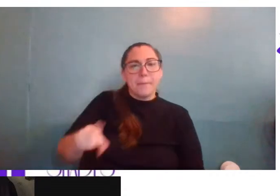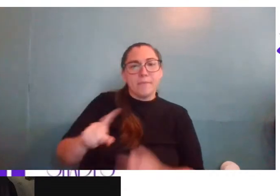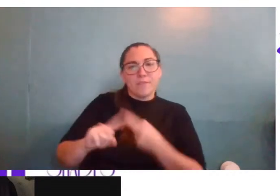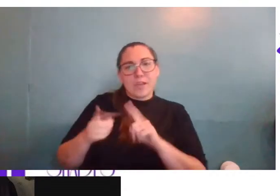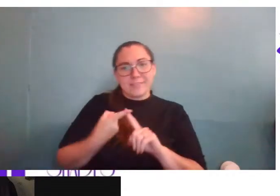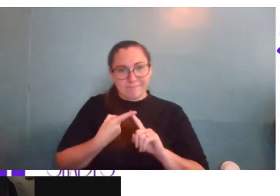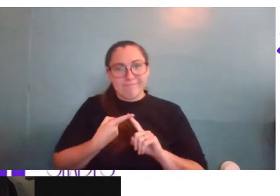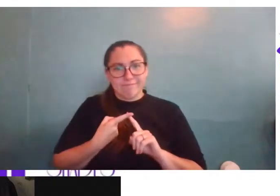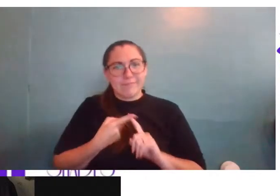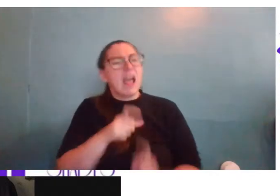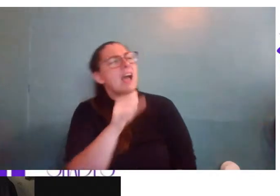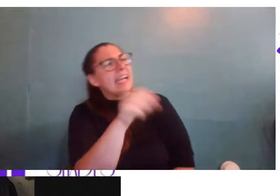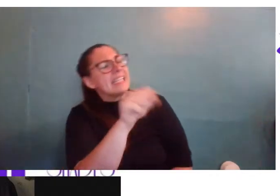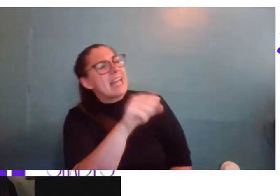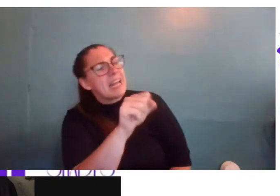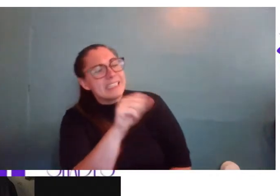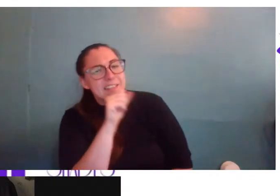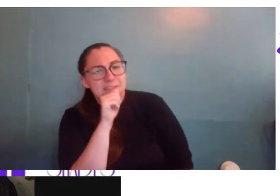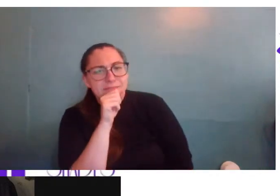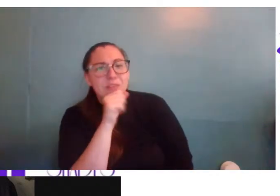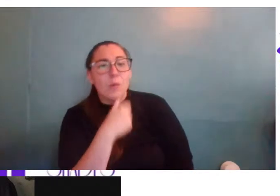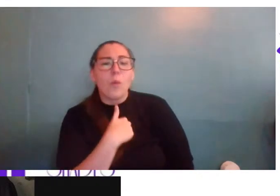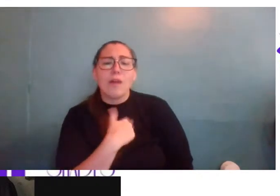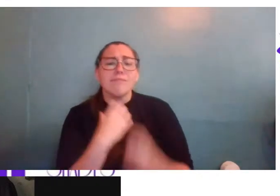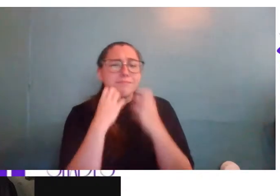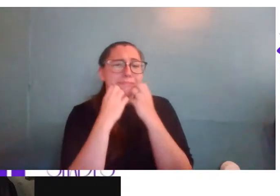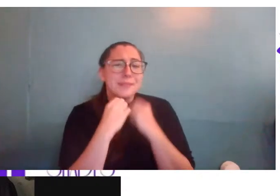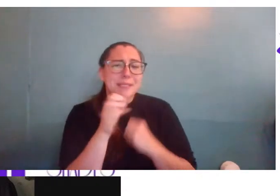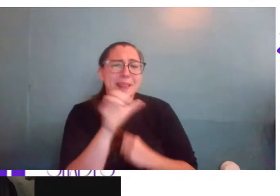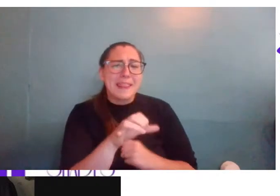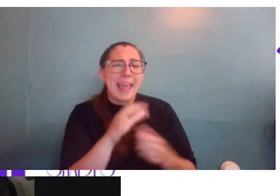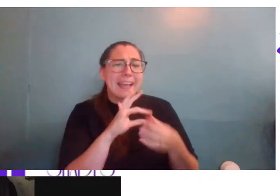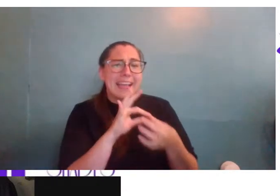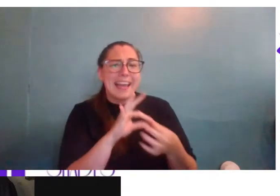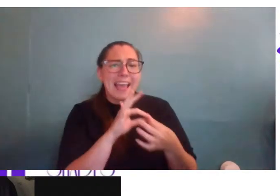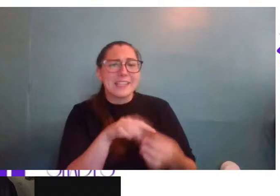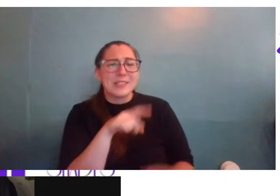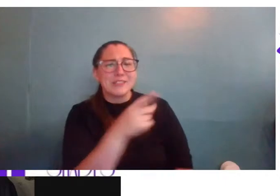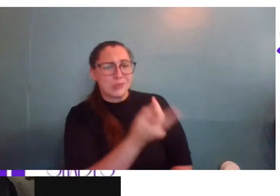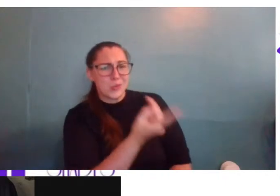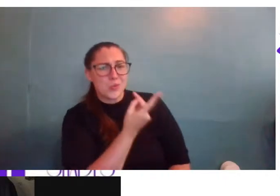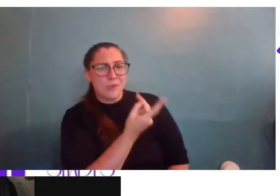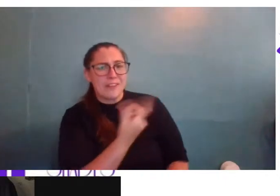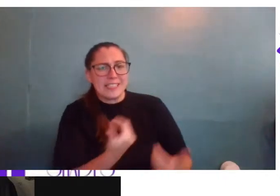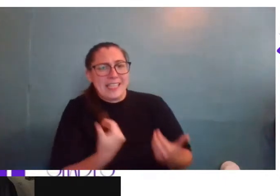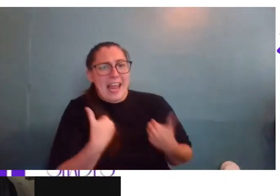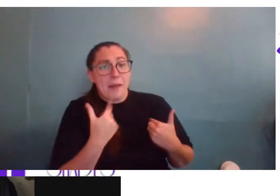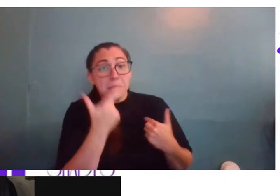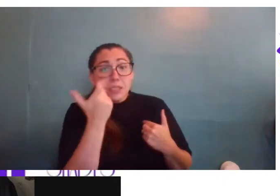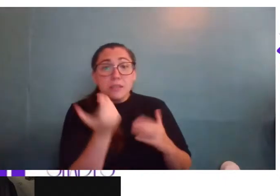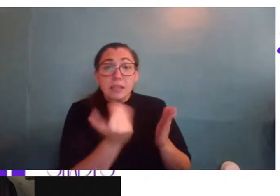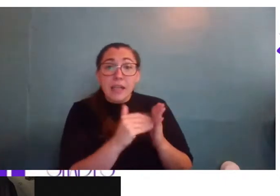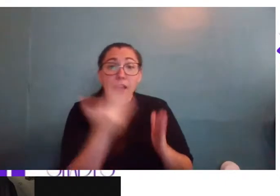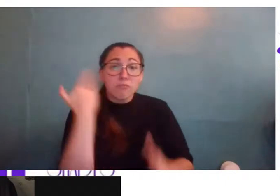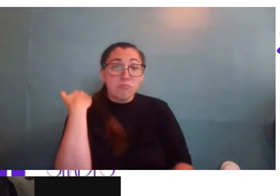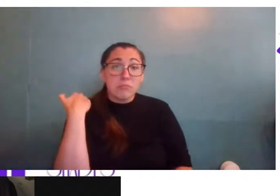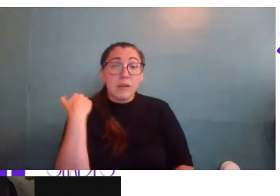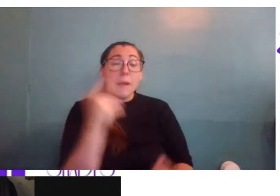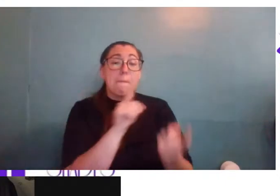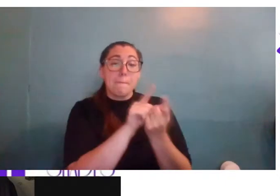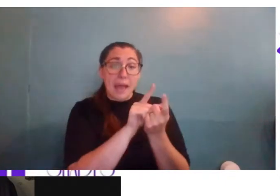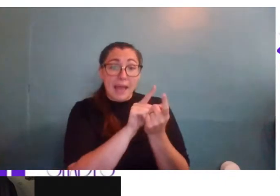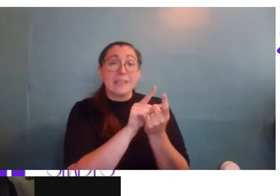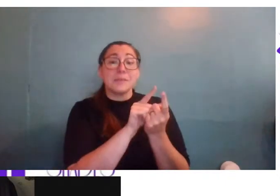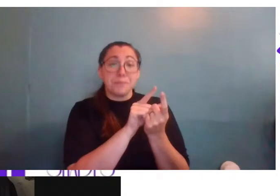Oh, yes. Well, I appreciate the connection that you and I had because again, we did meet